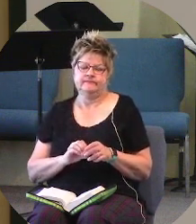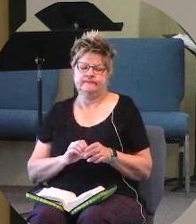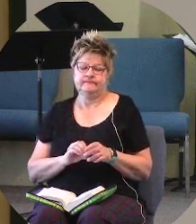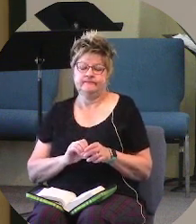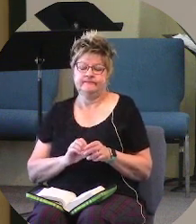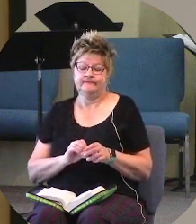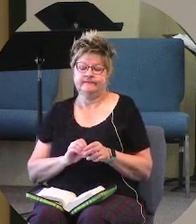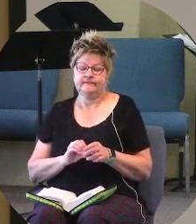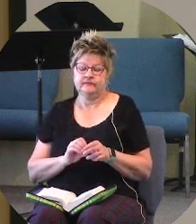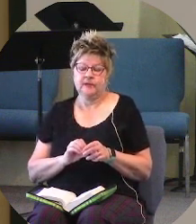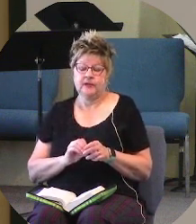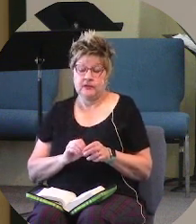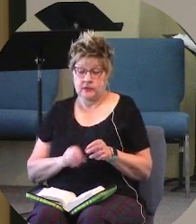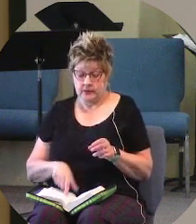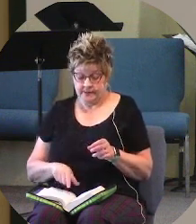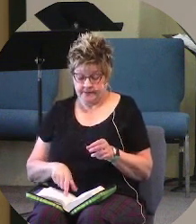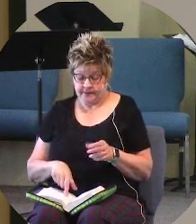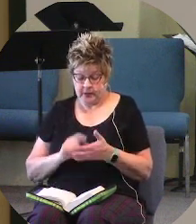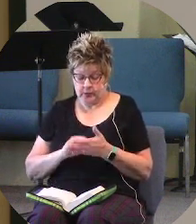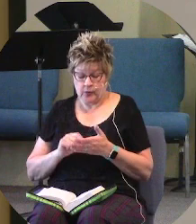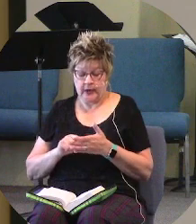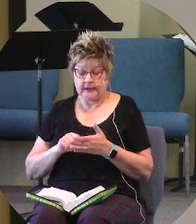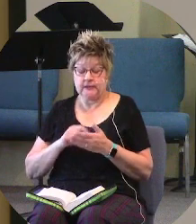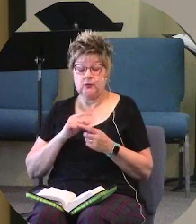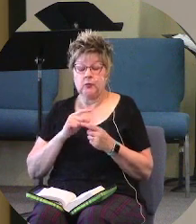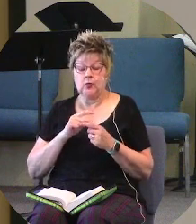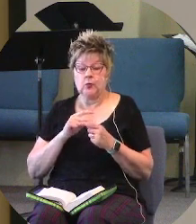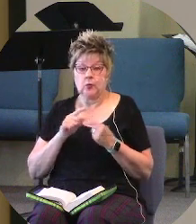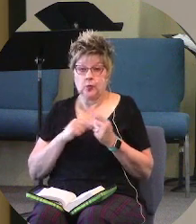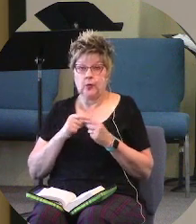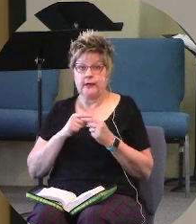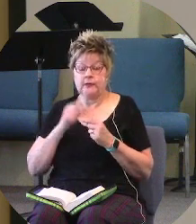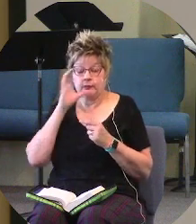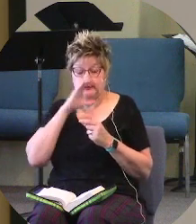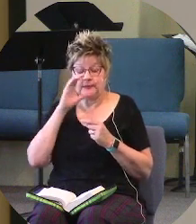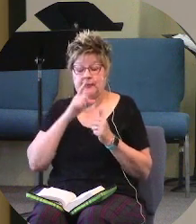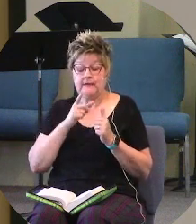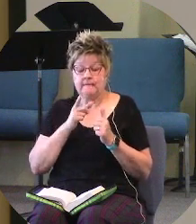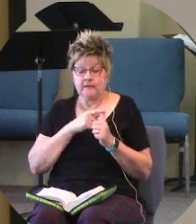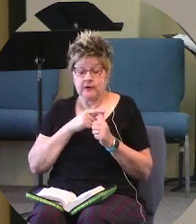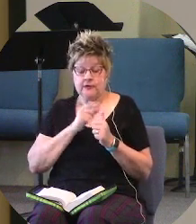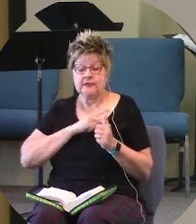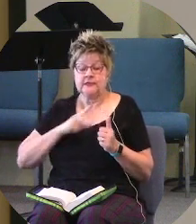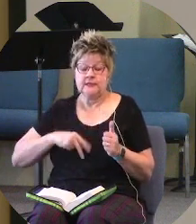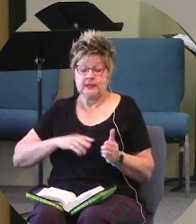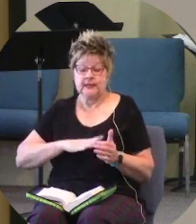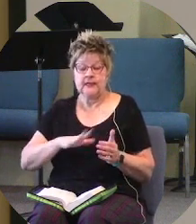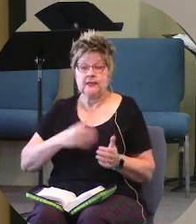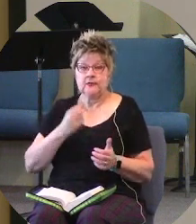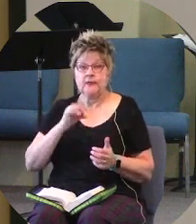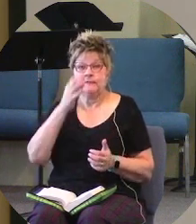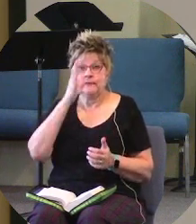And so Matthew writes, and he says, but when you seek first the kingdom of God